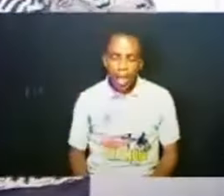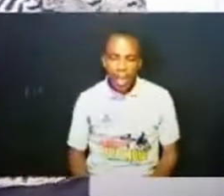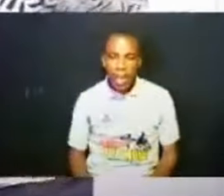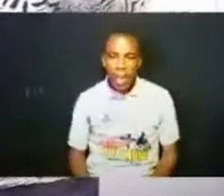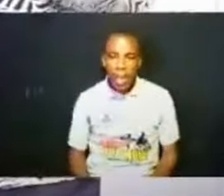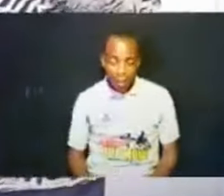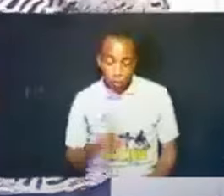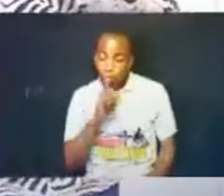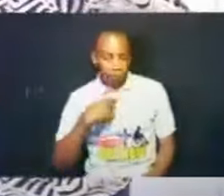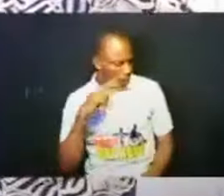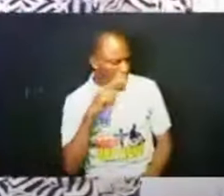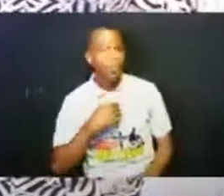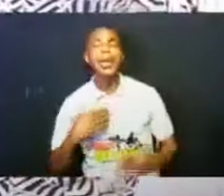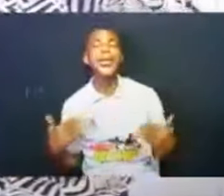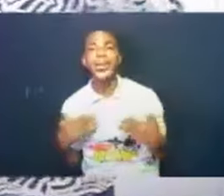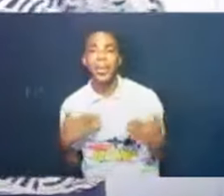See,